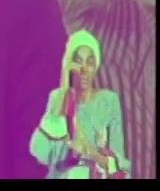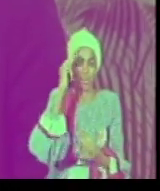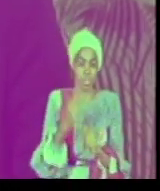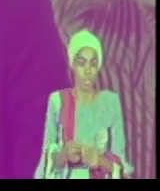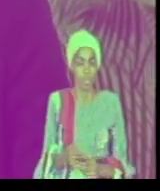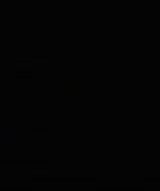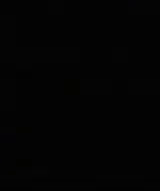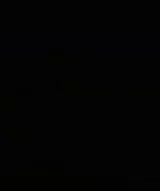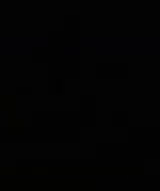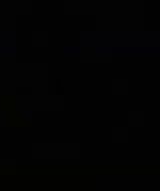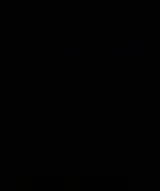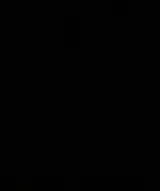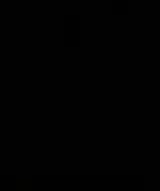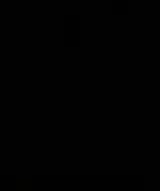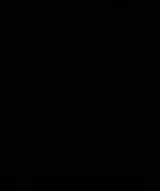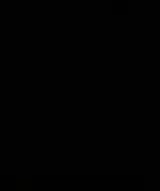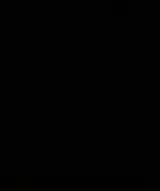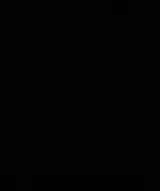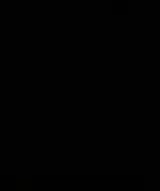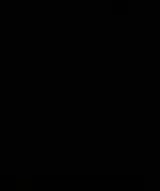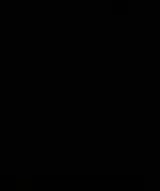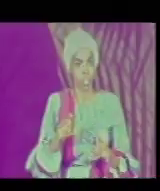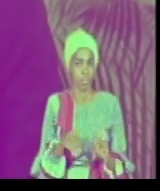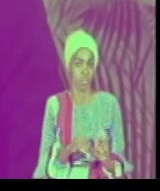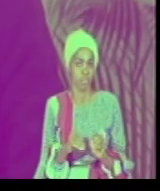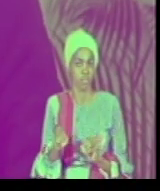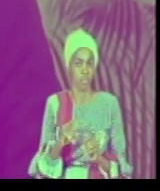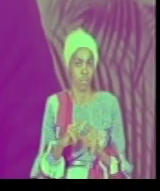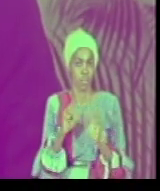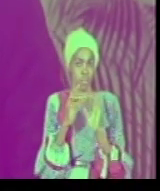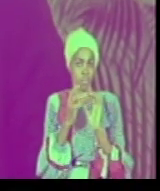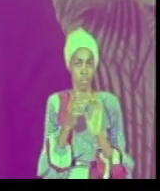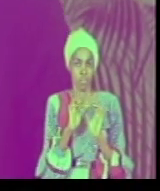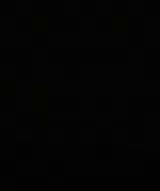the online from the nations.